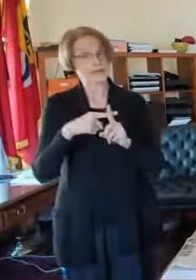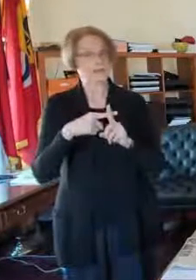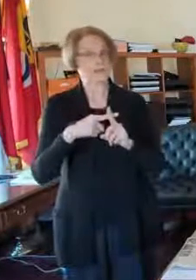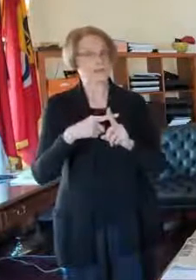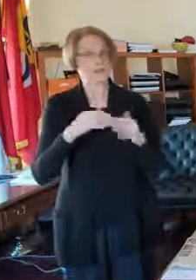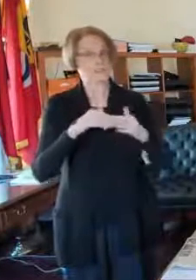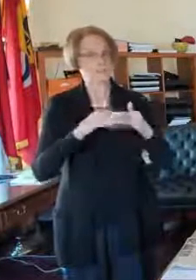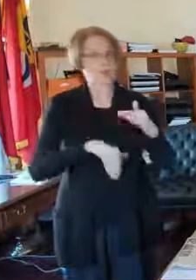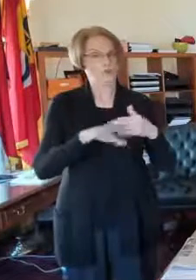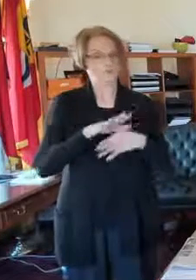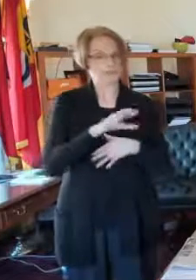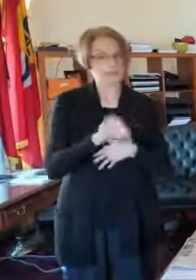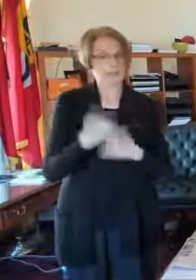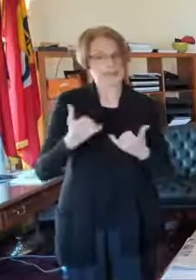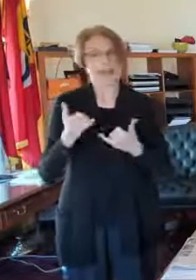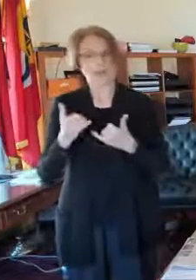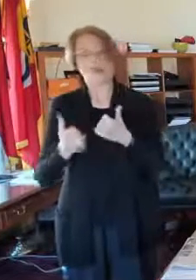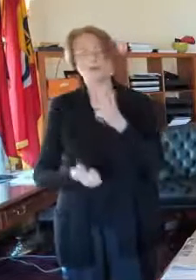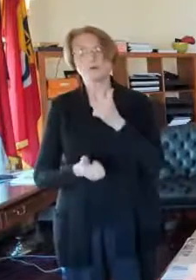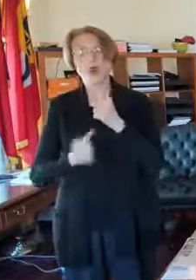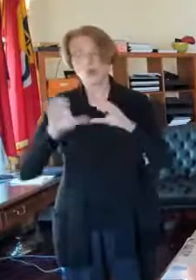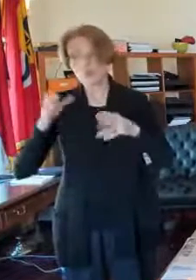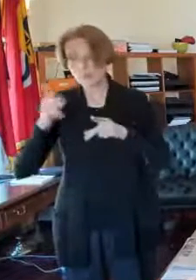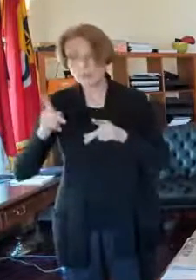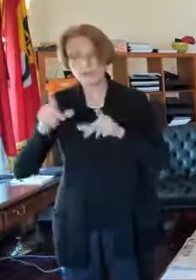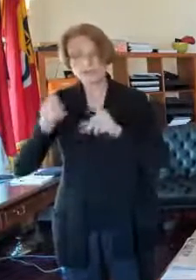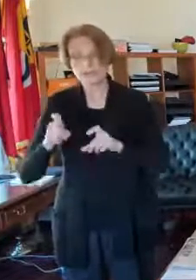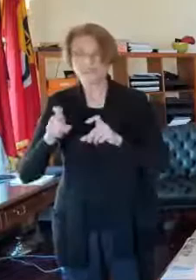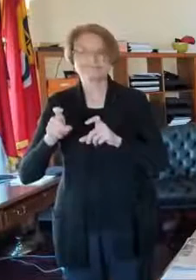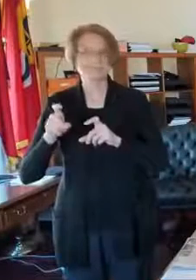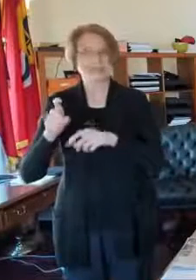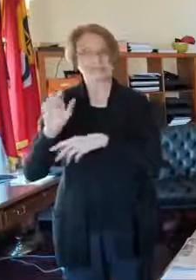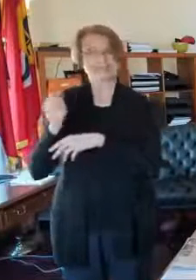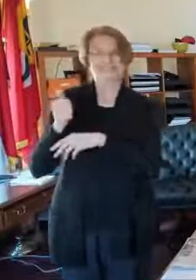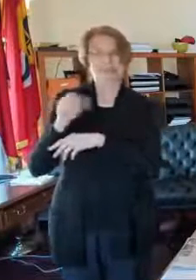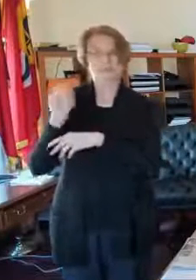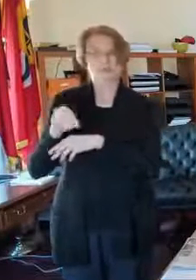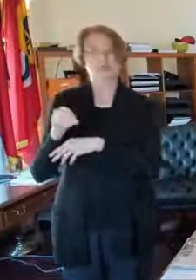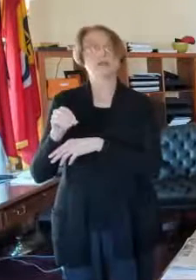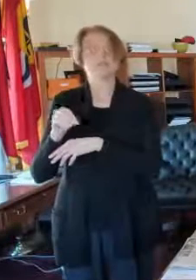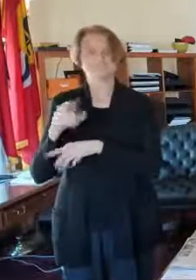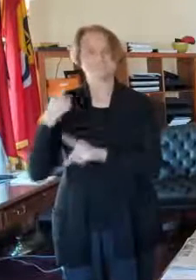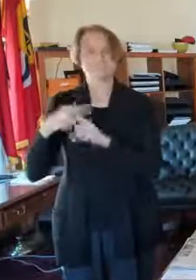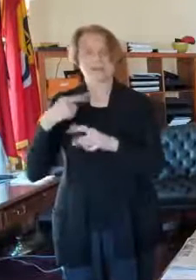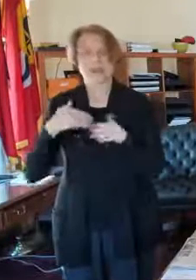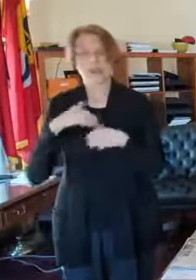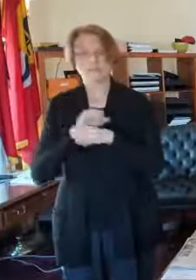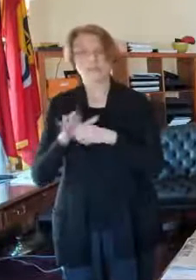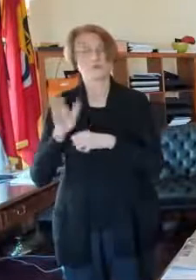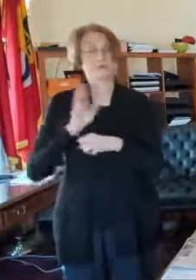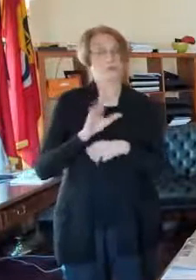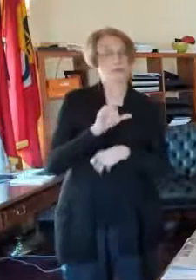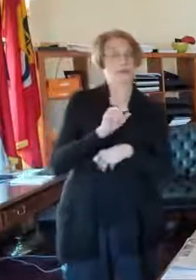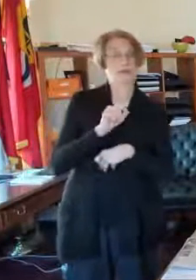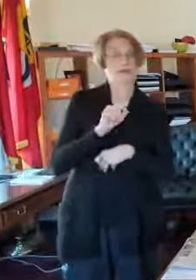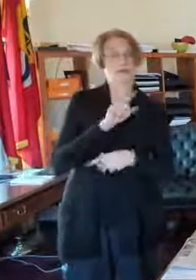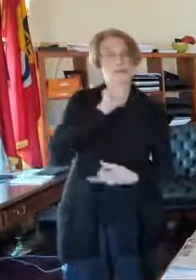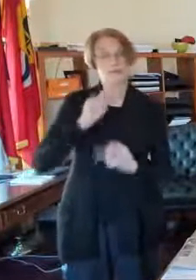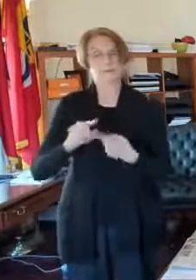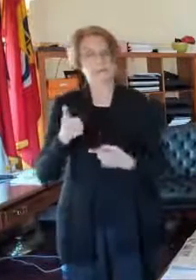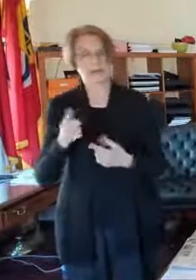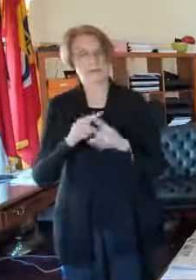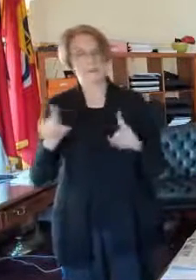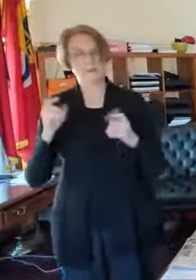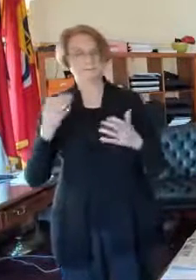around 10% right now, but it was up as high as almost 20, so it's around 10% right now. and we want to